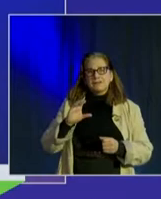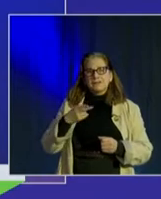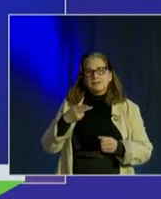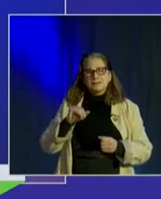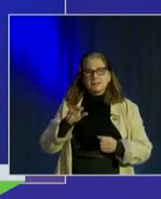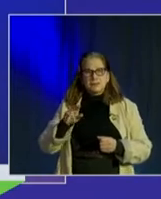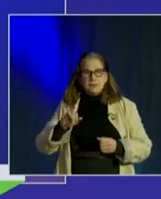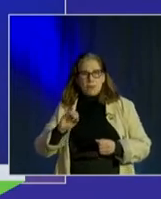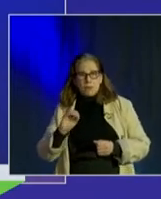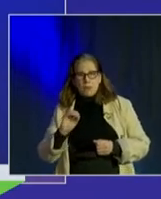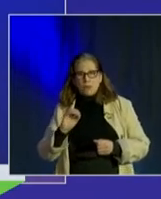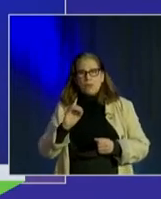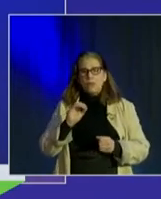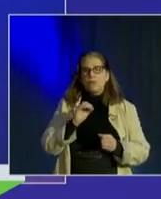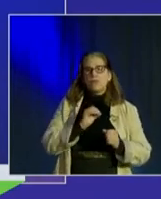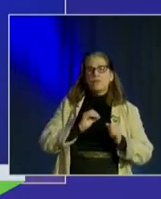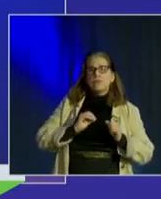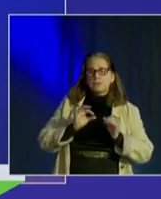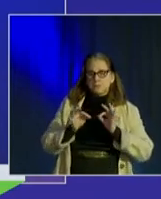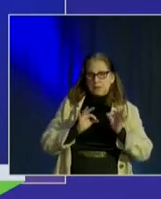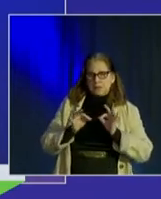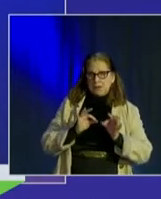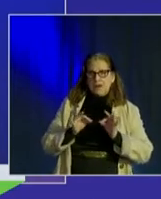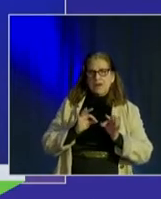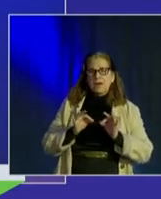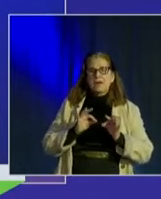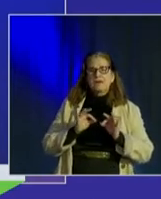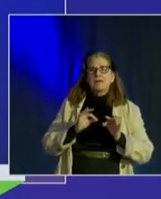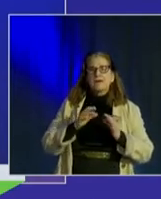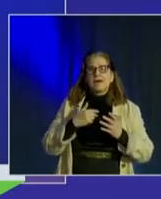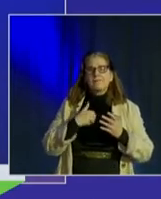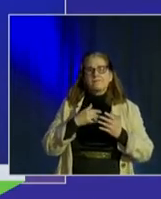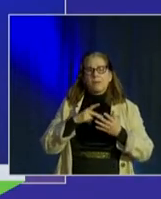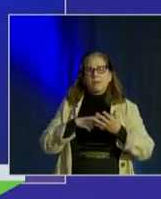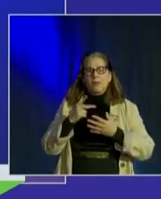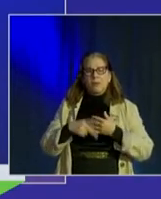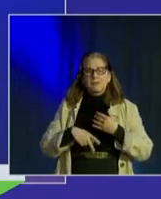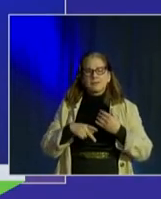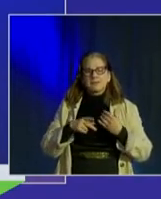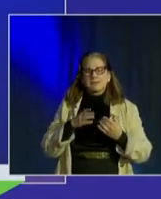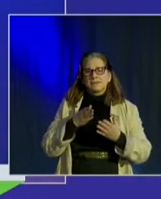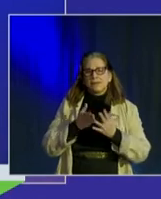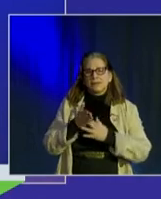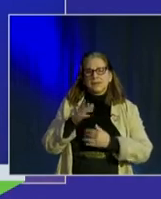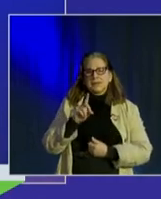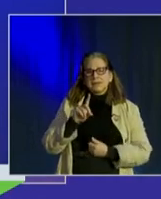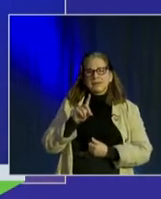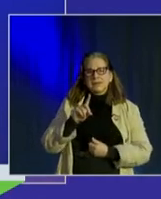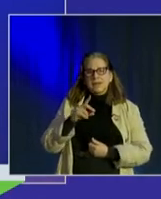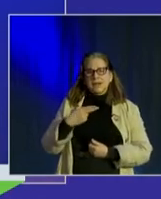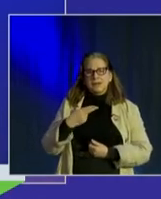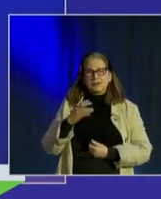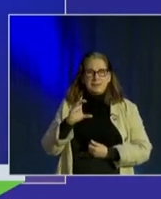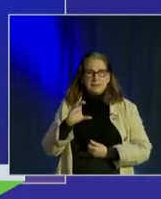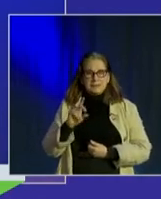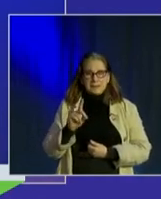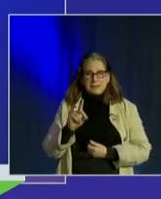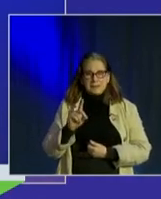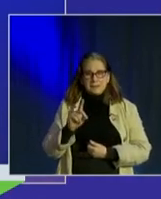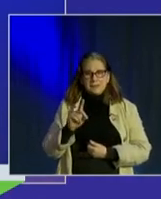that are available through DHCD, and also utility assistance that is